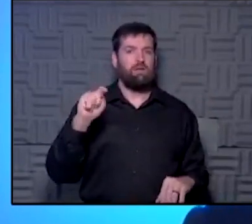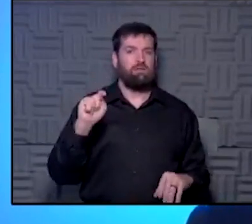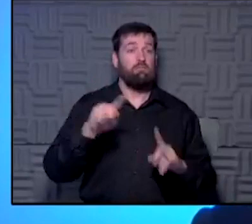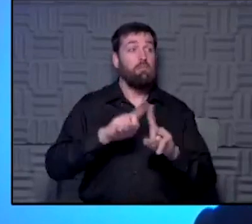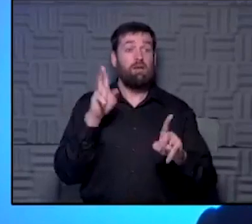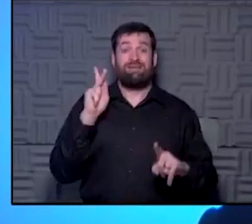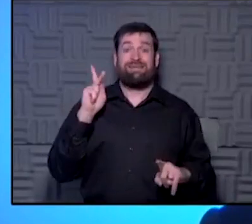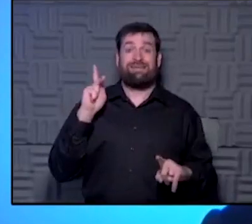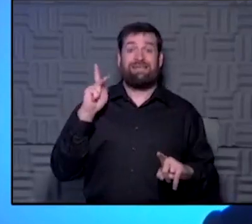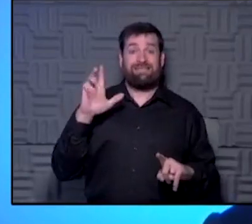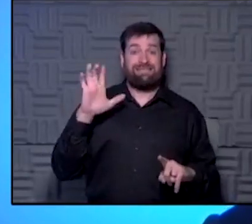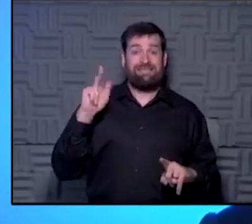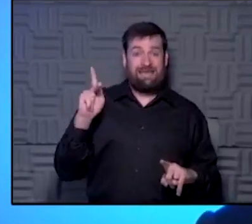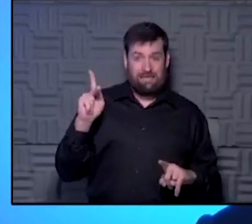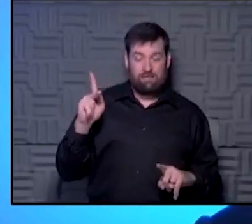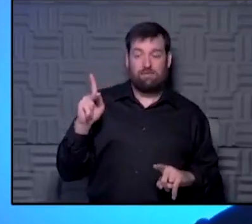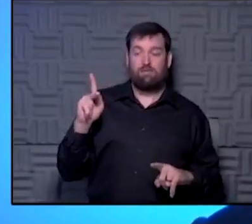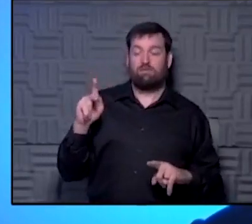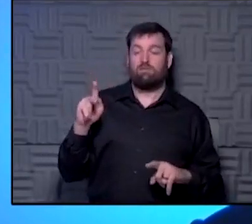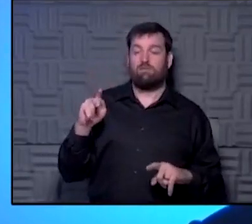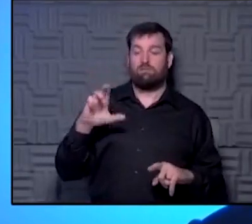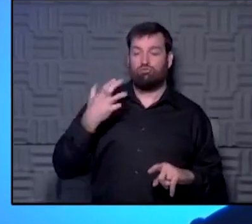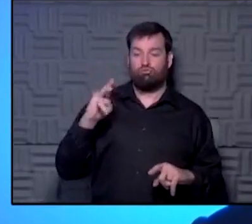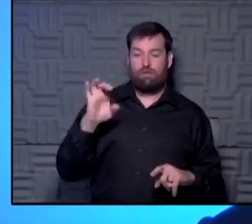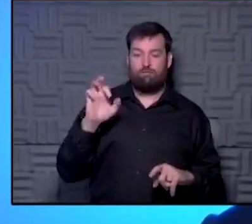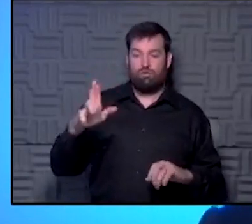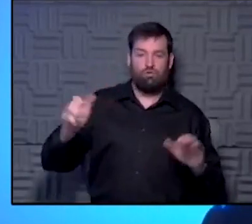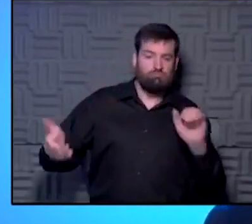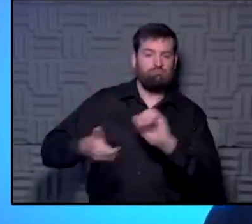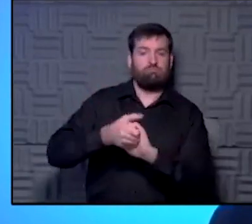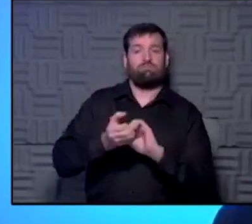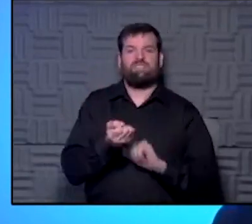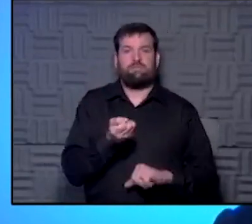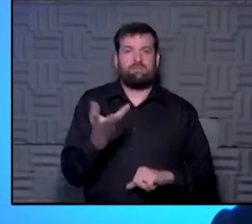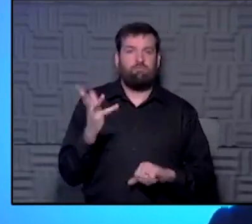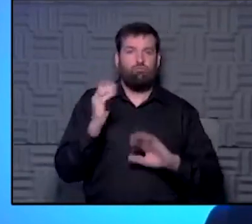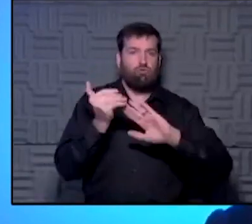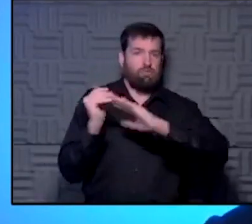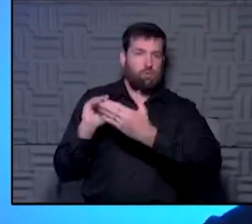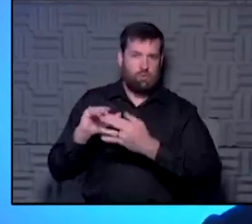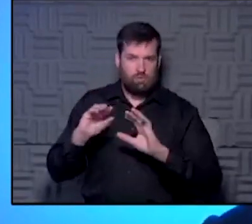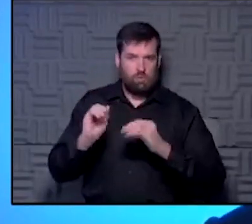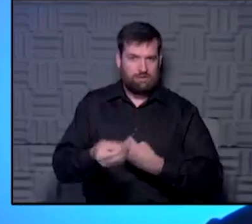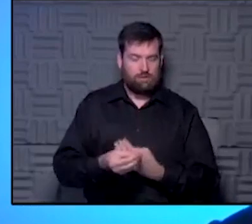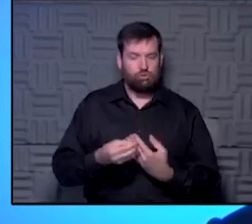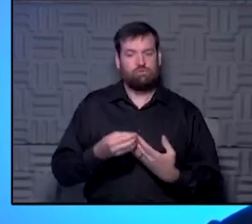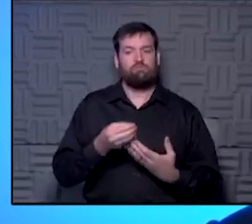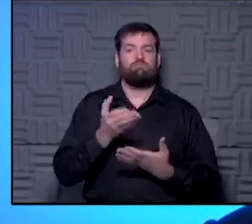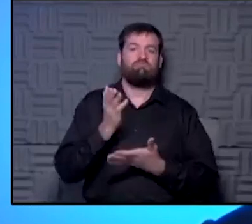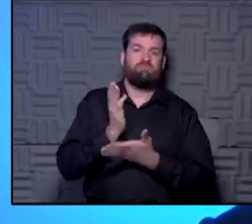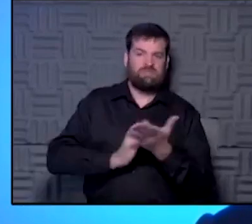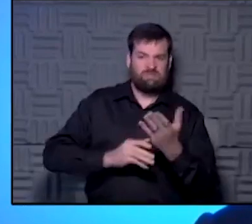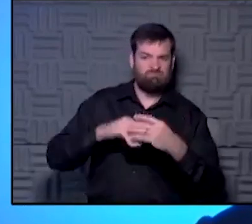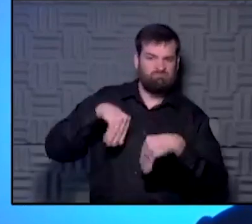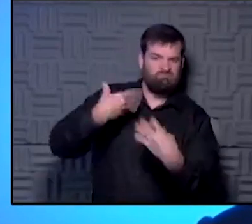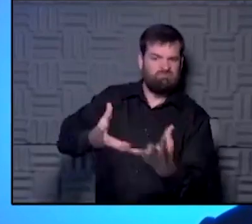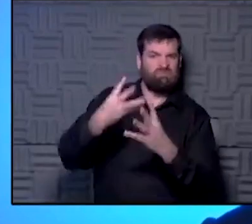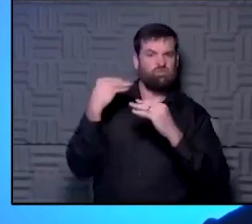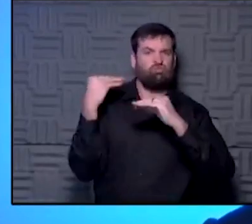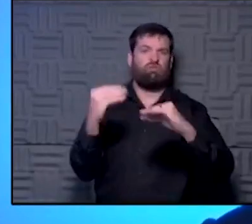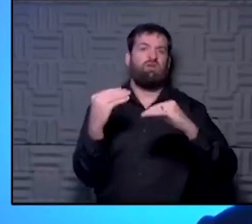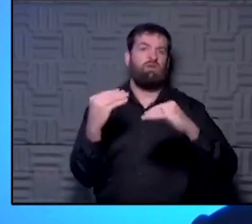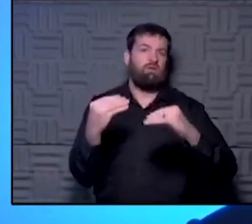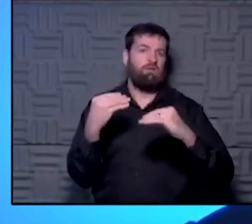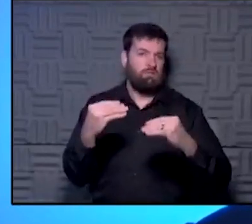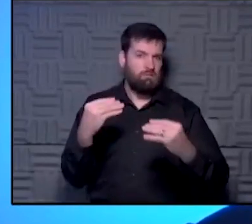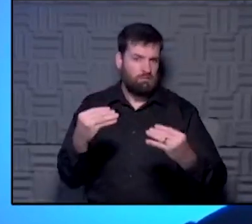KCK, the KCK Chamber, partnering with a number of other community organizations, has done some training recently for